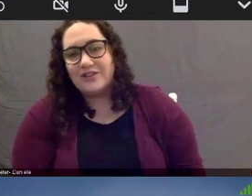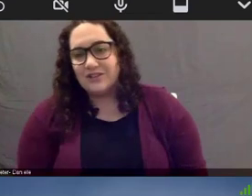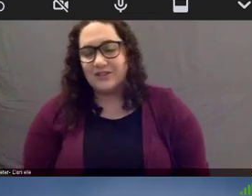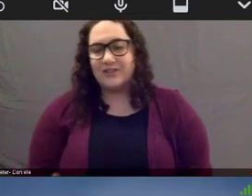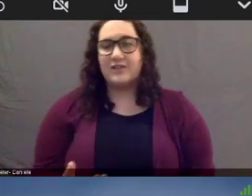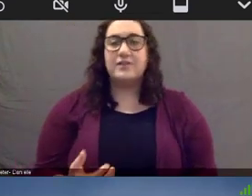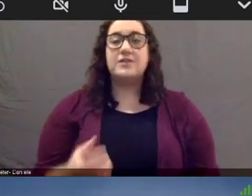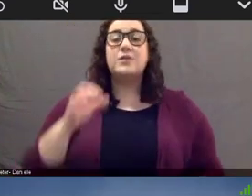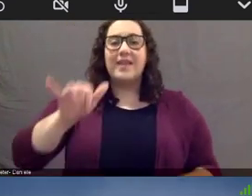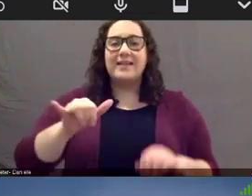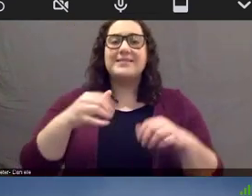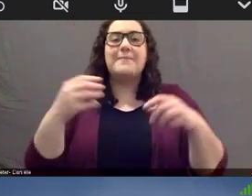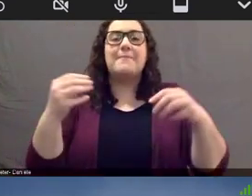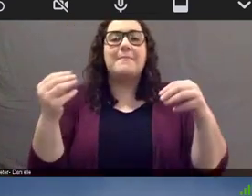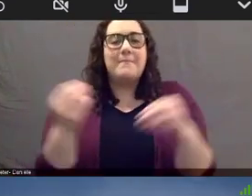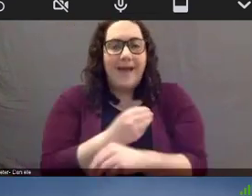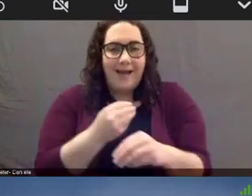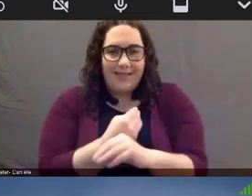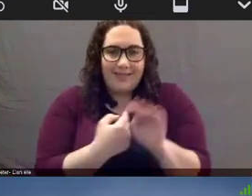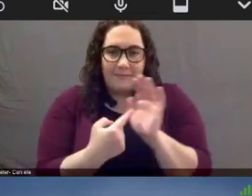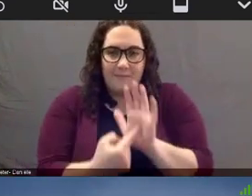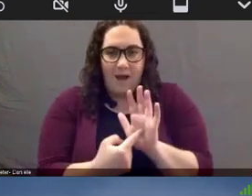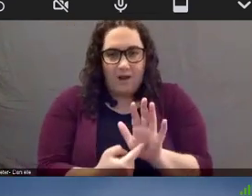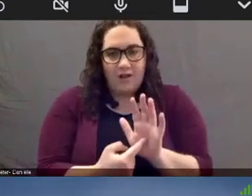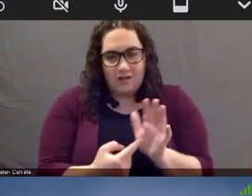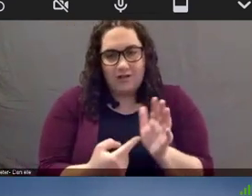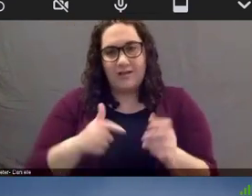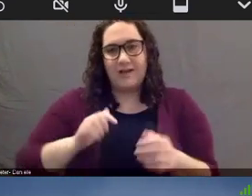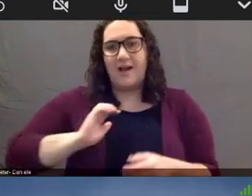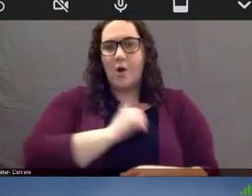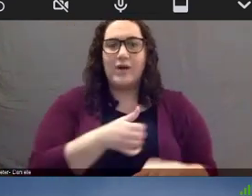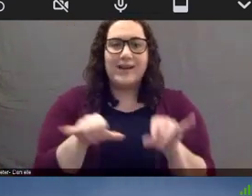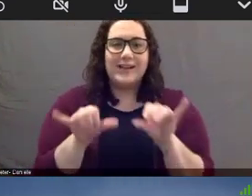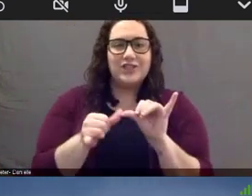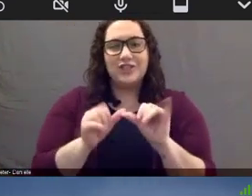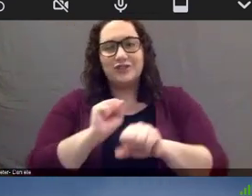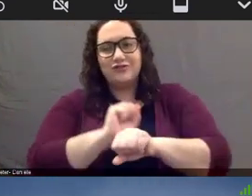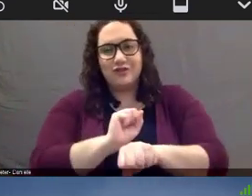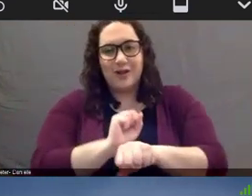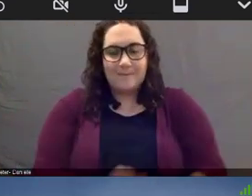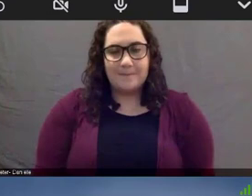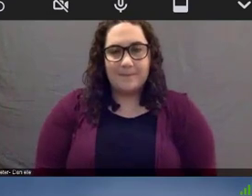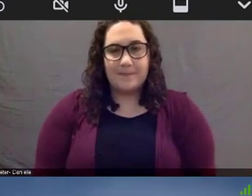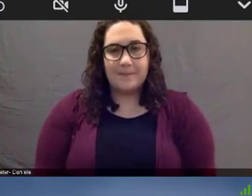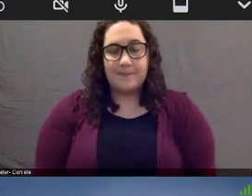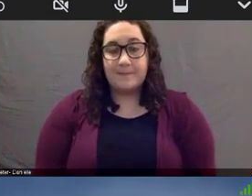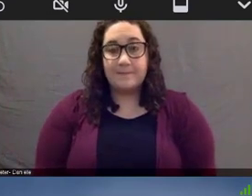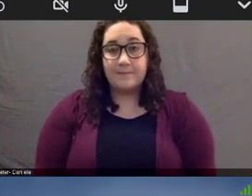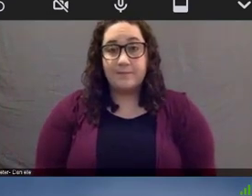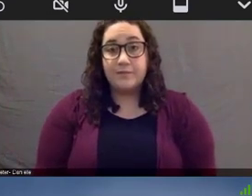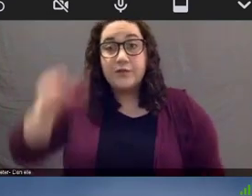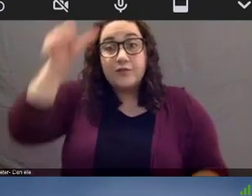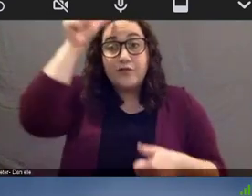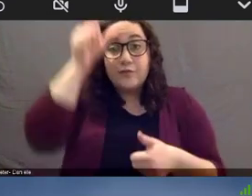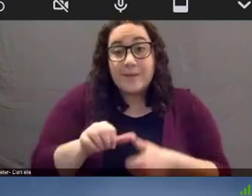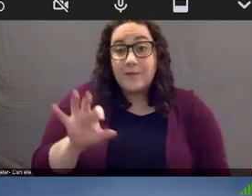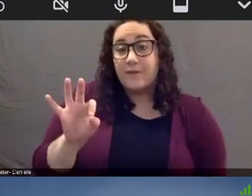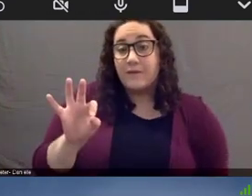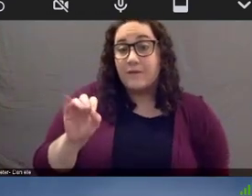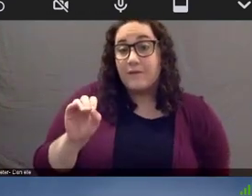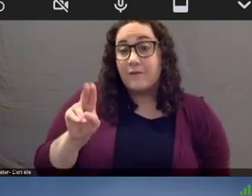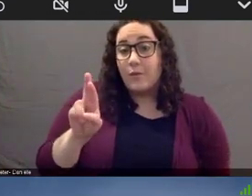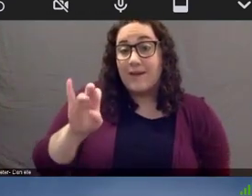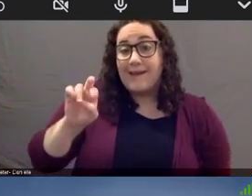how heat transfer through a solid works, we use Fourier's law. If we're using convection, we use Newton's law